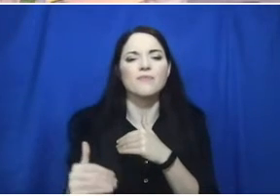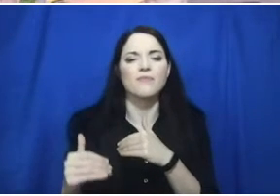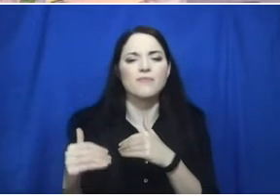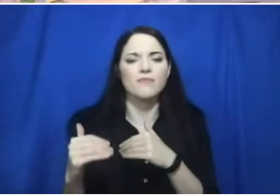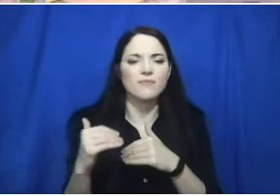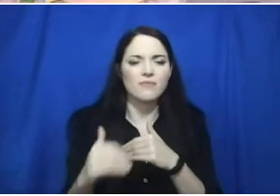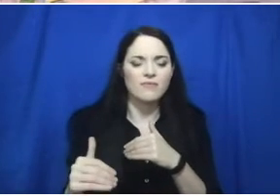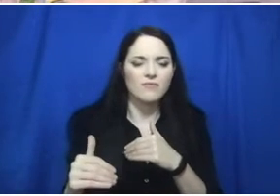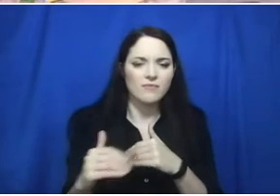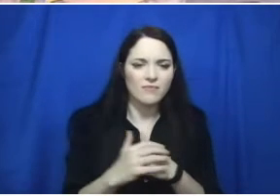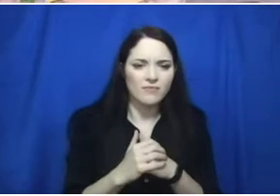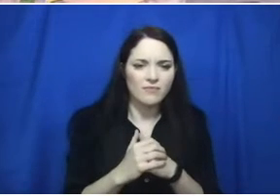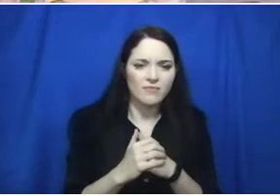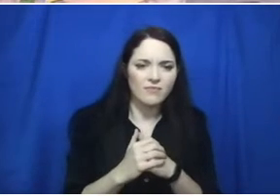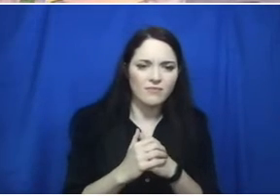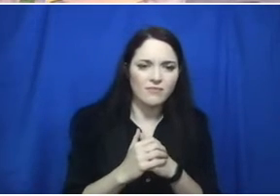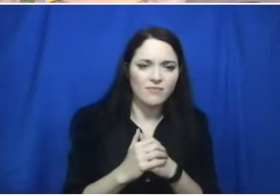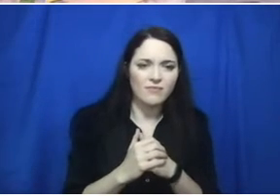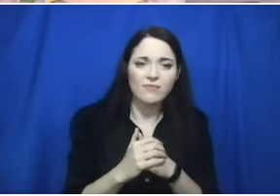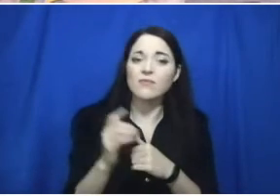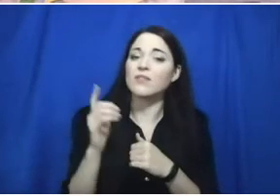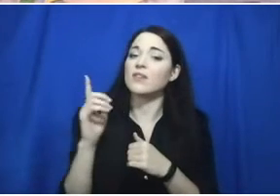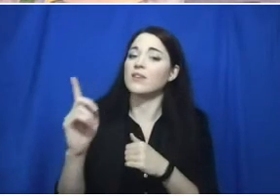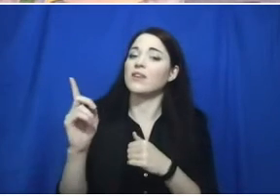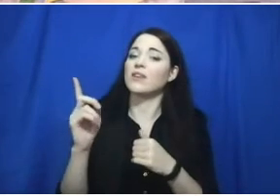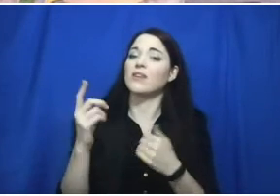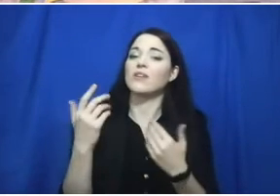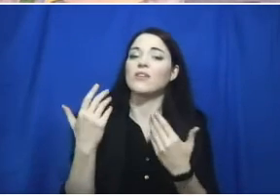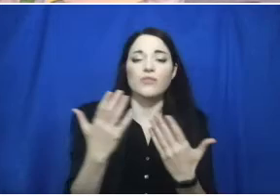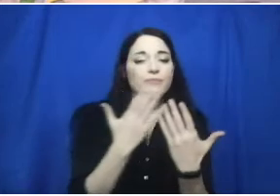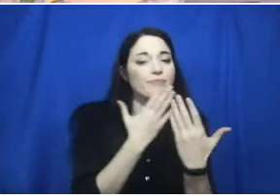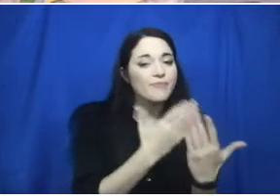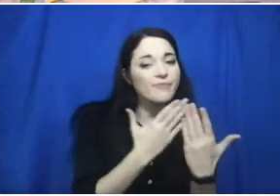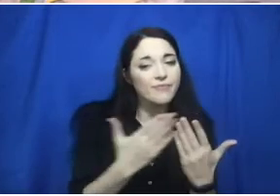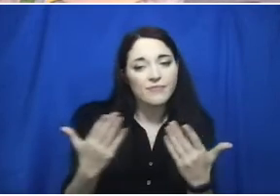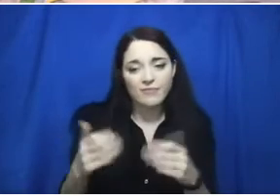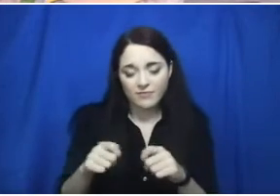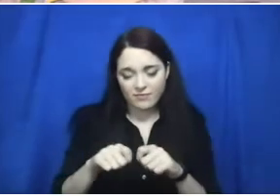After giving thanks, you broke it and